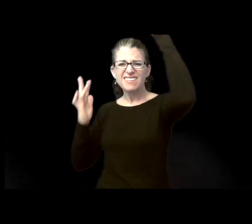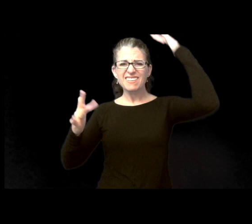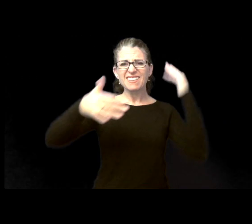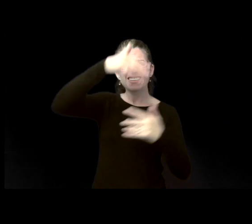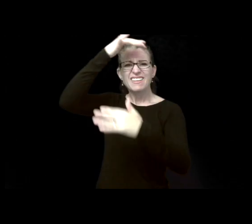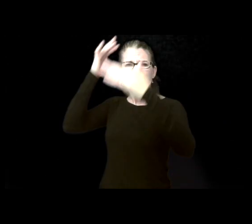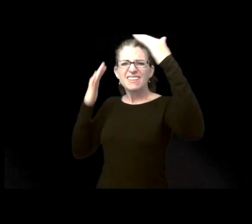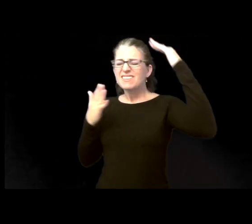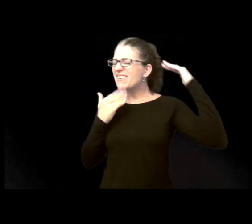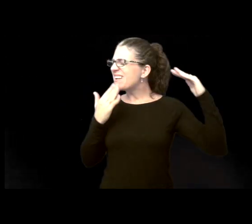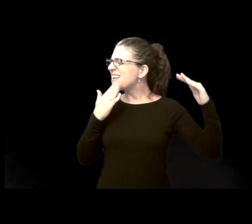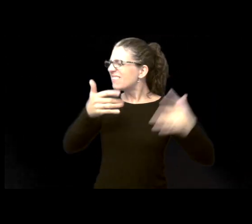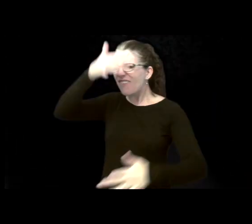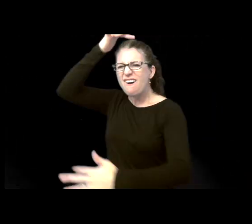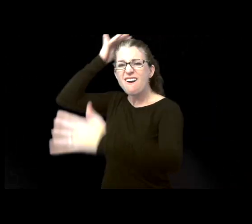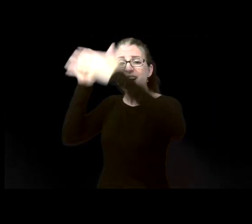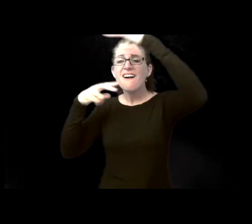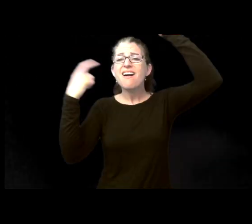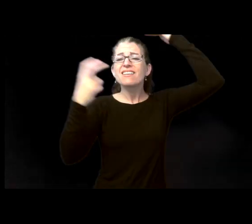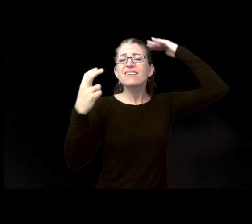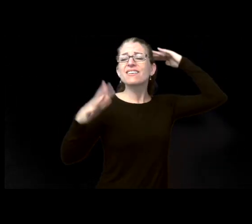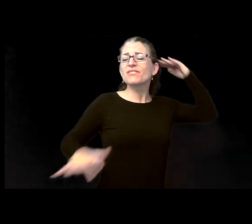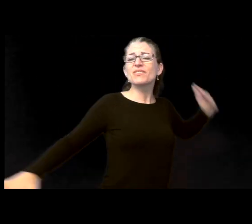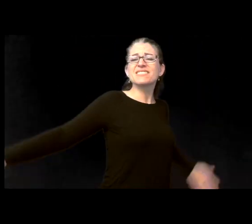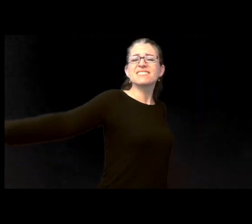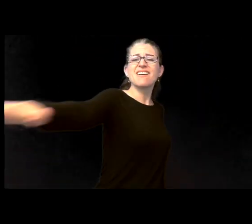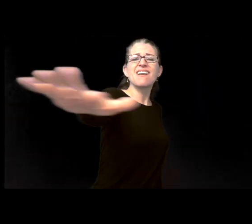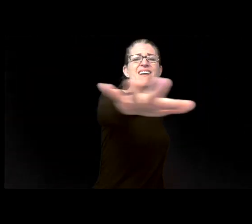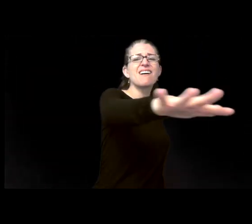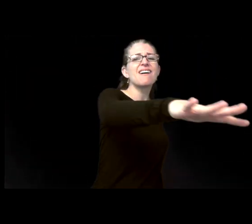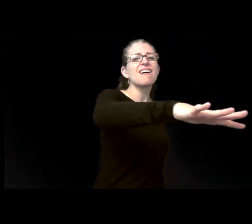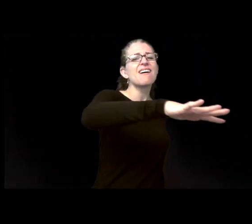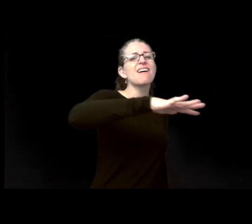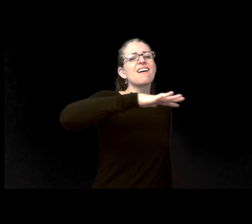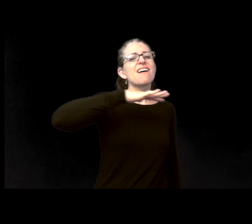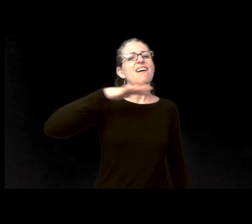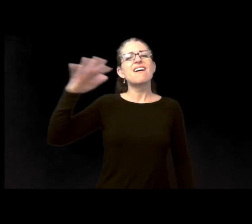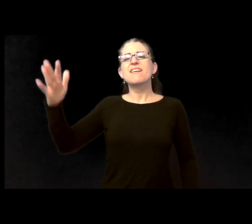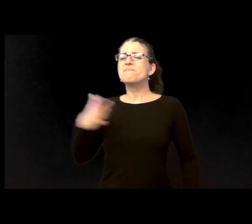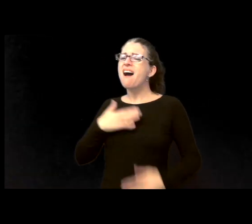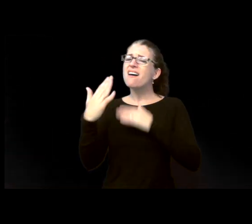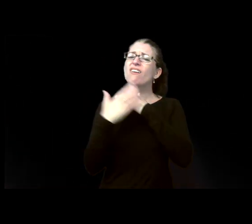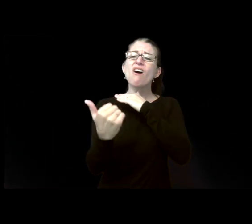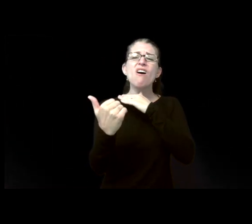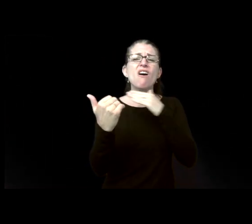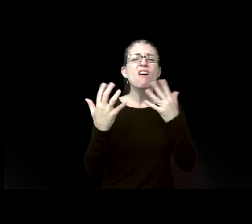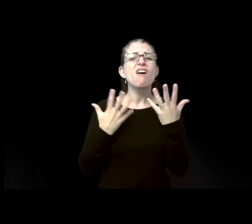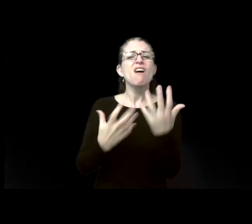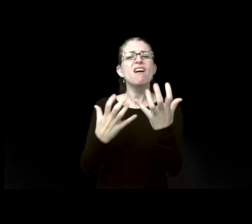sky, I'm falling, baby, through the sky. It's my